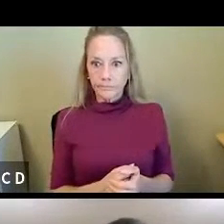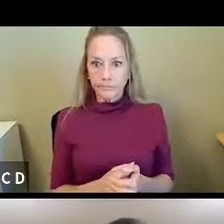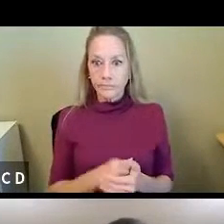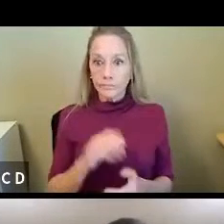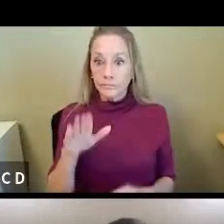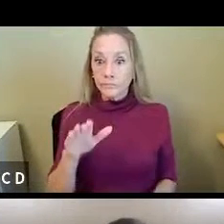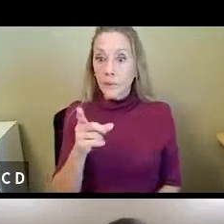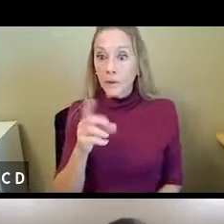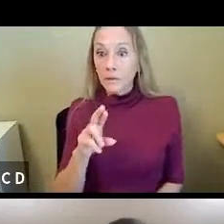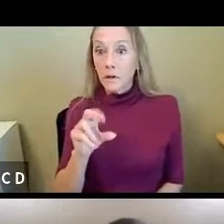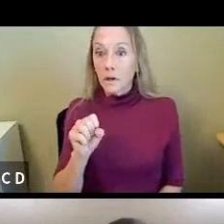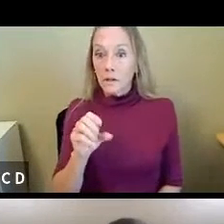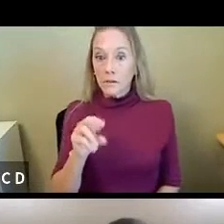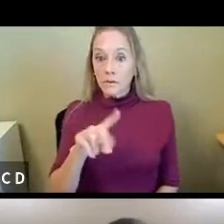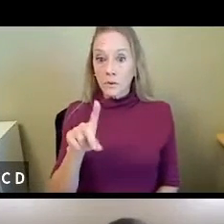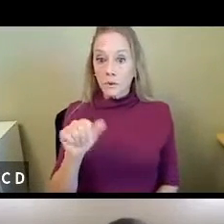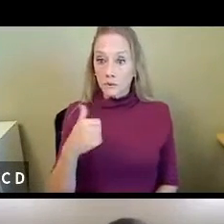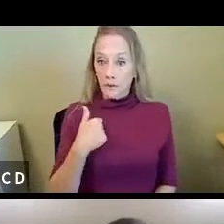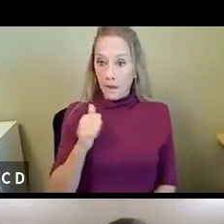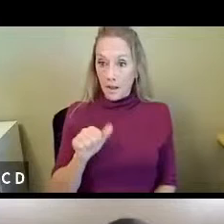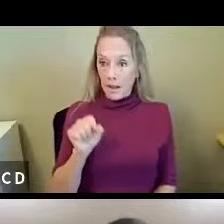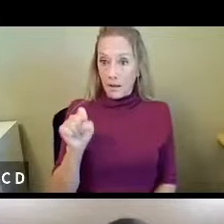Dr. Souza, Thank you. I'm permitted to ask a question.